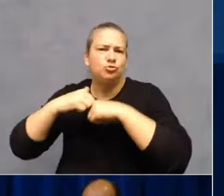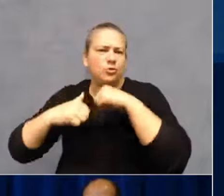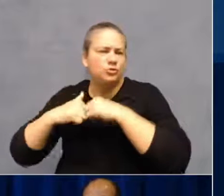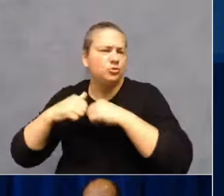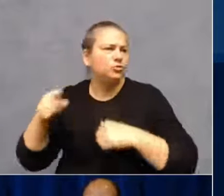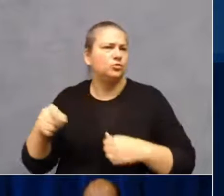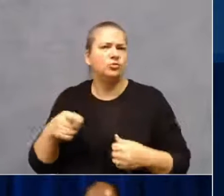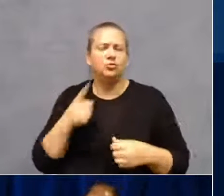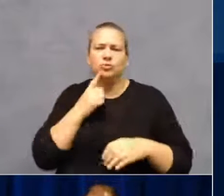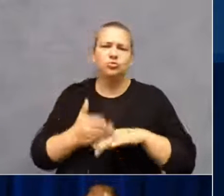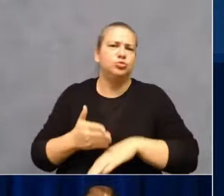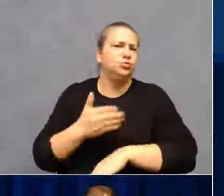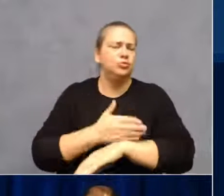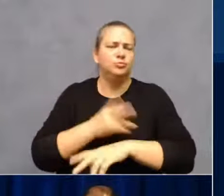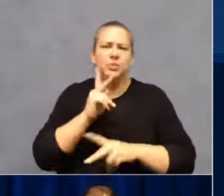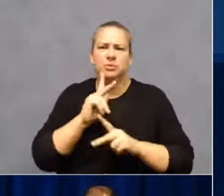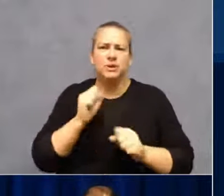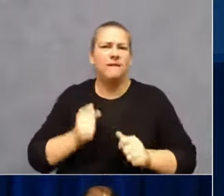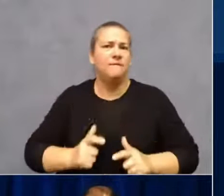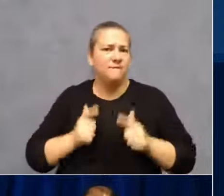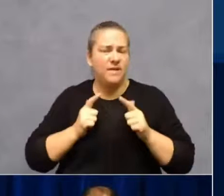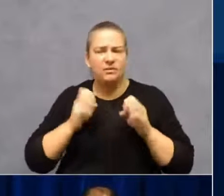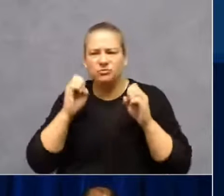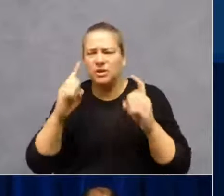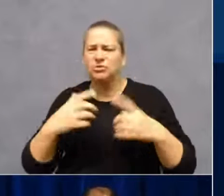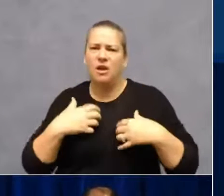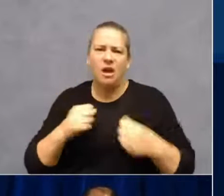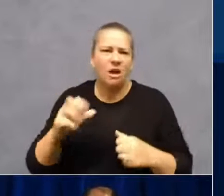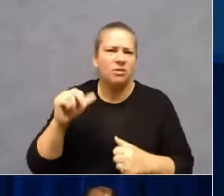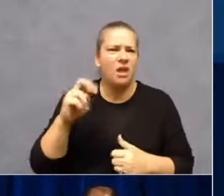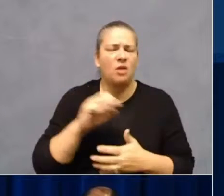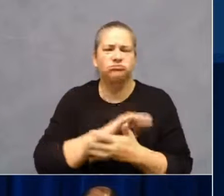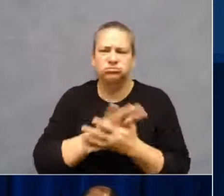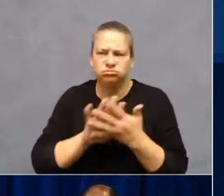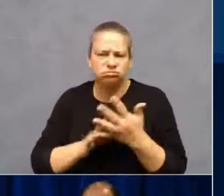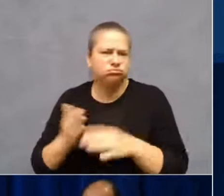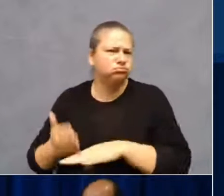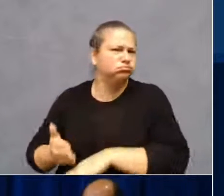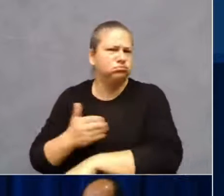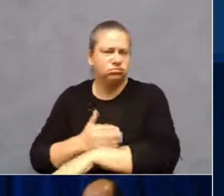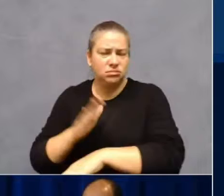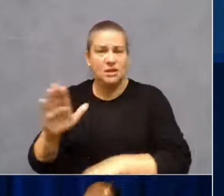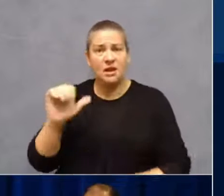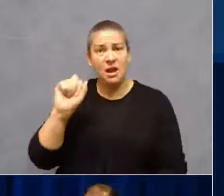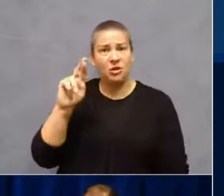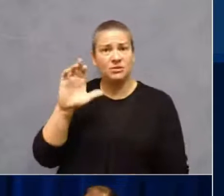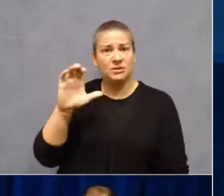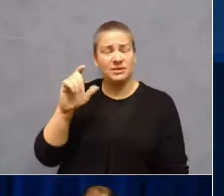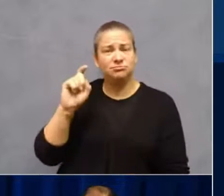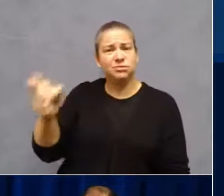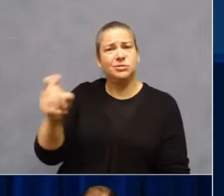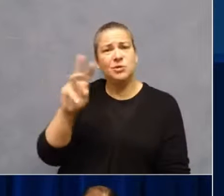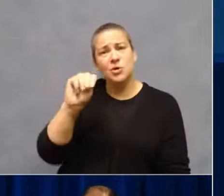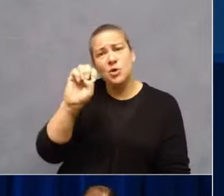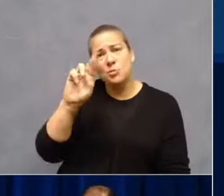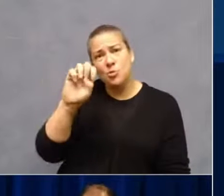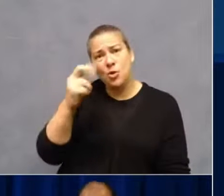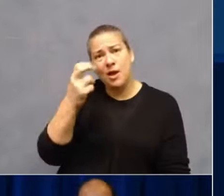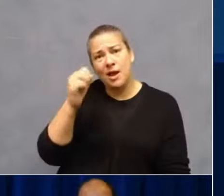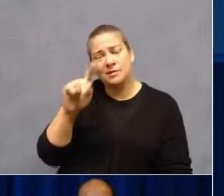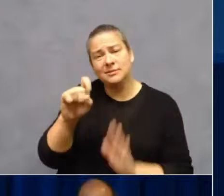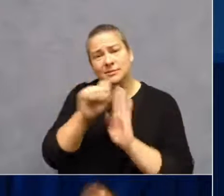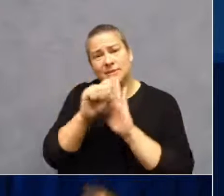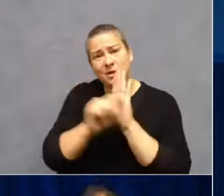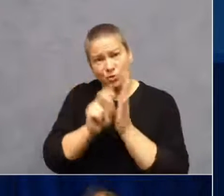lives of our Eastern Kentucky families. One of the ARC grants went to Moorhead State University, a place near